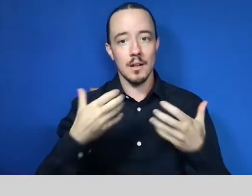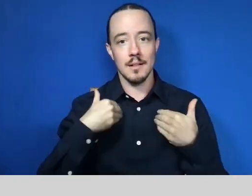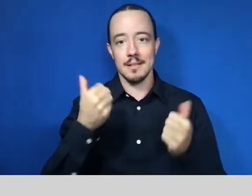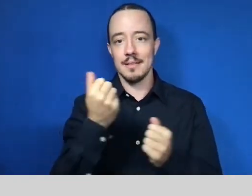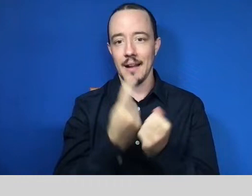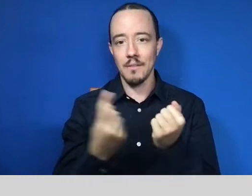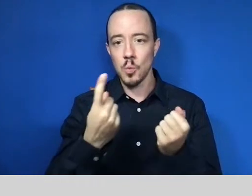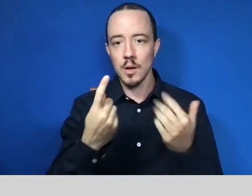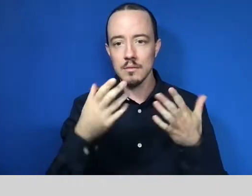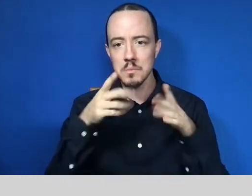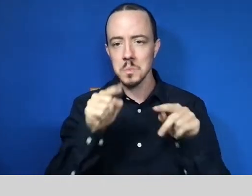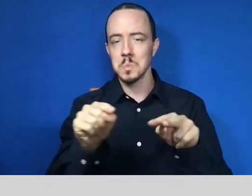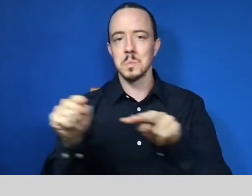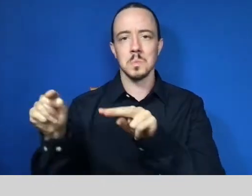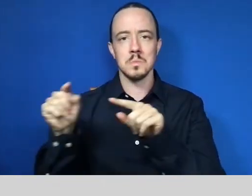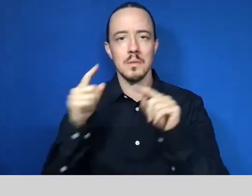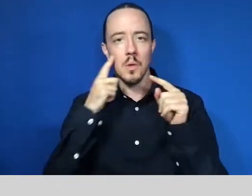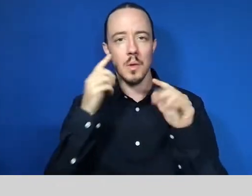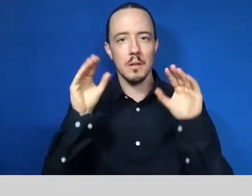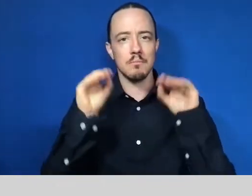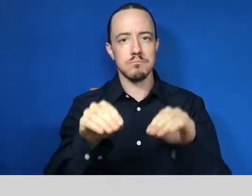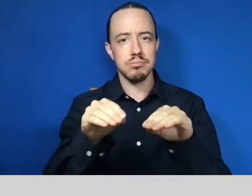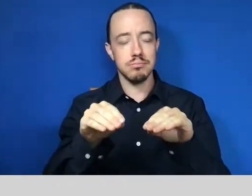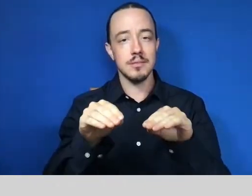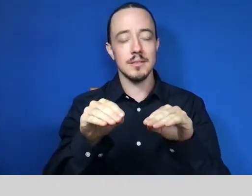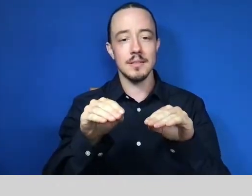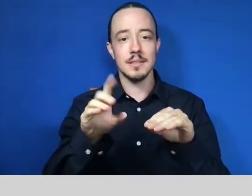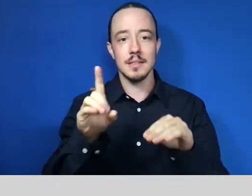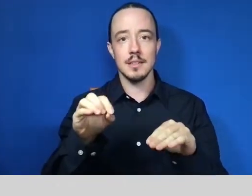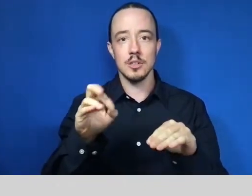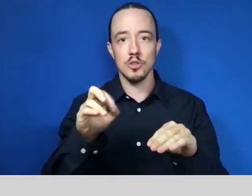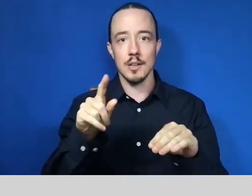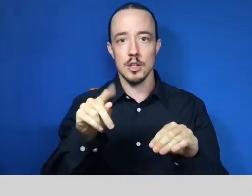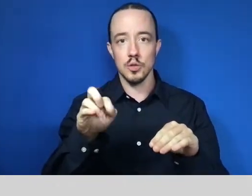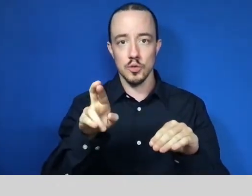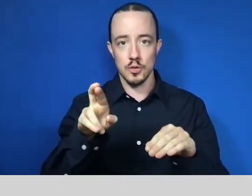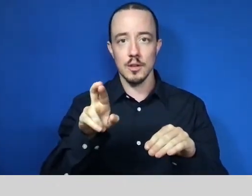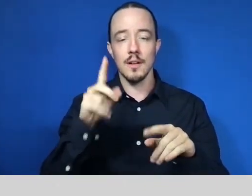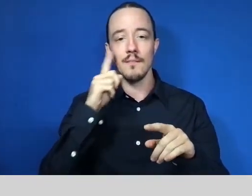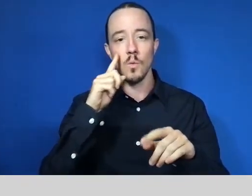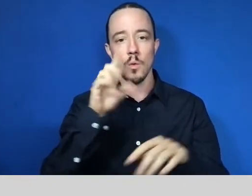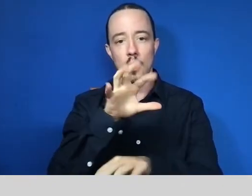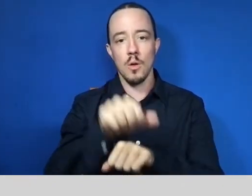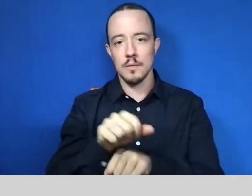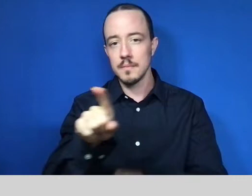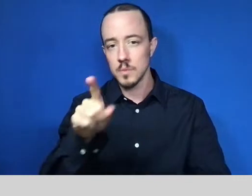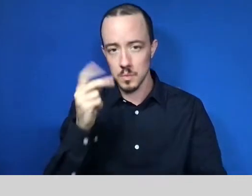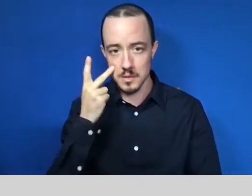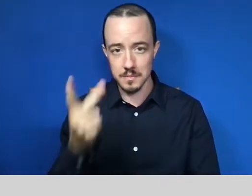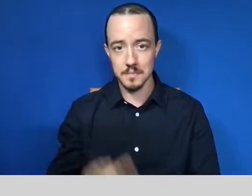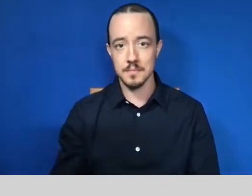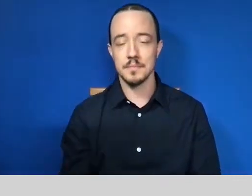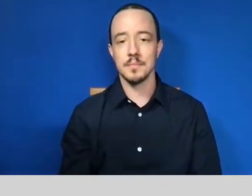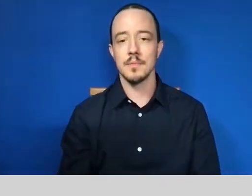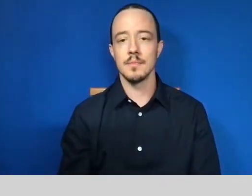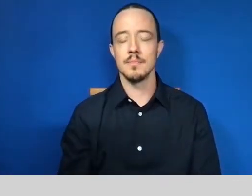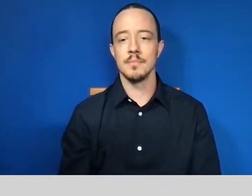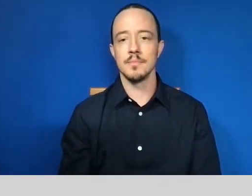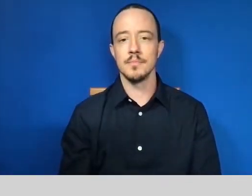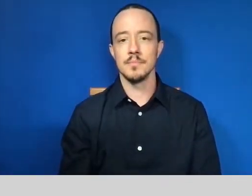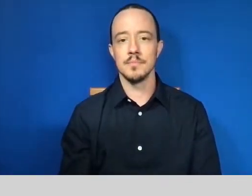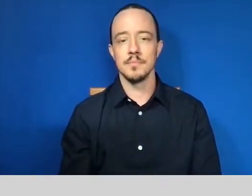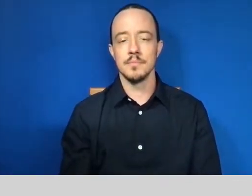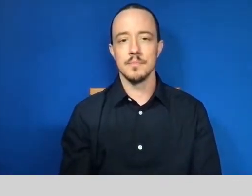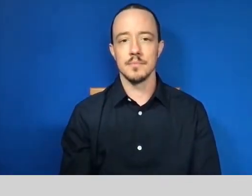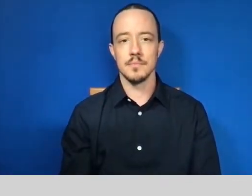call and we implement a decorator that is called lock function call. Typically, one would implement such